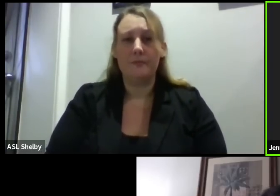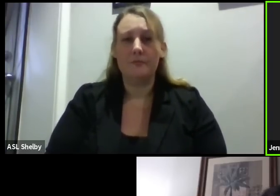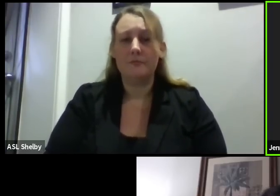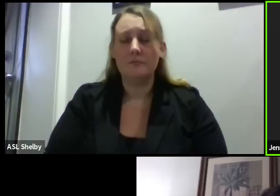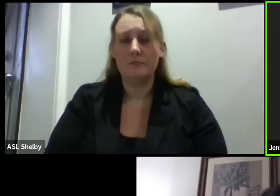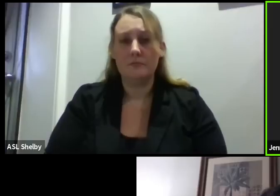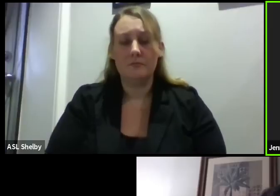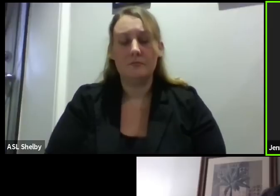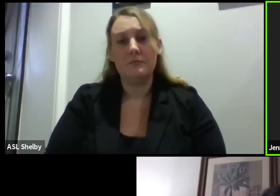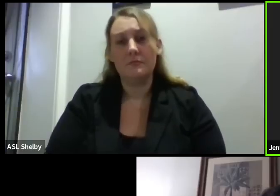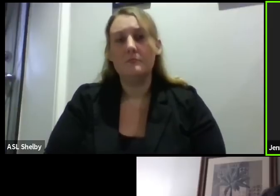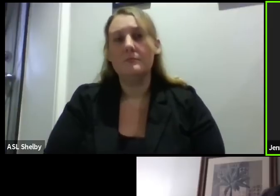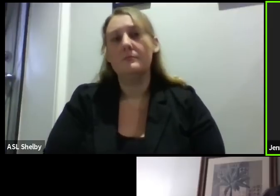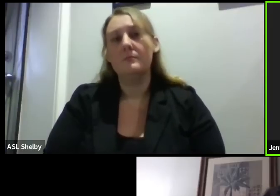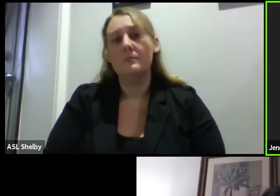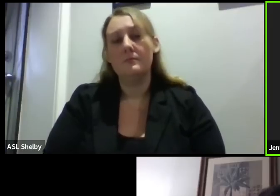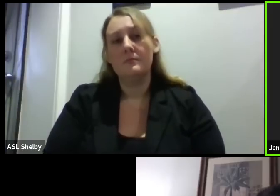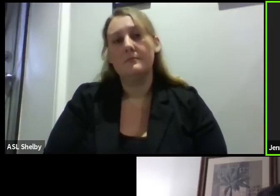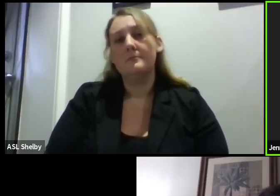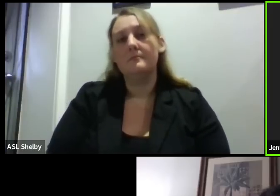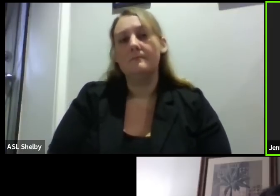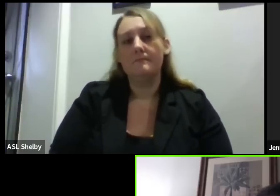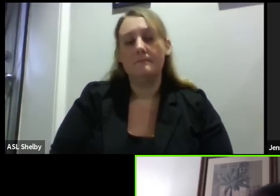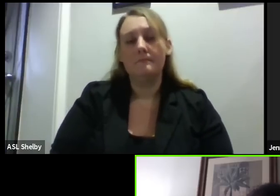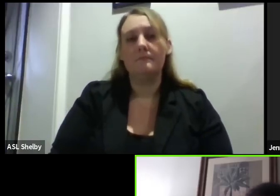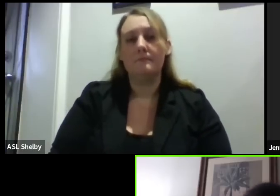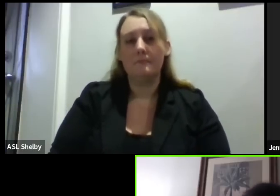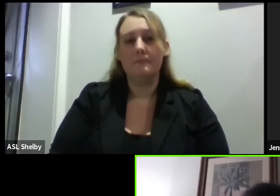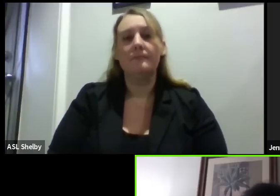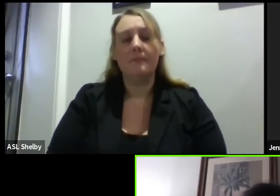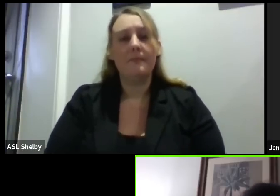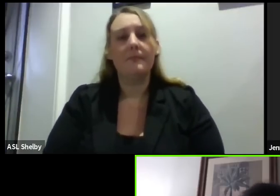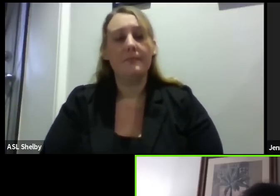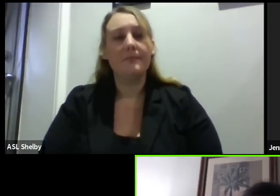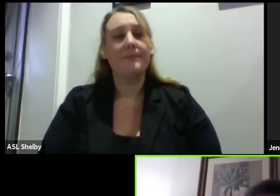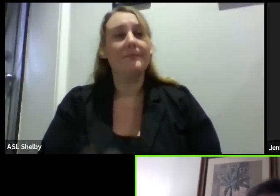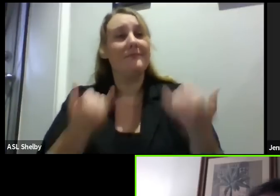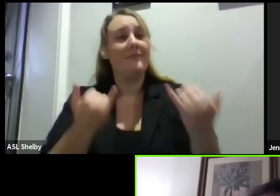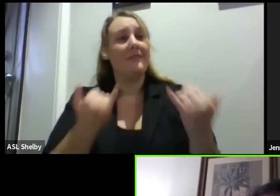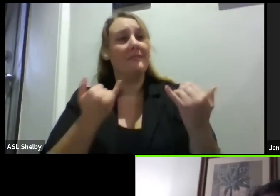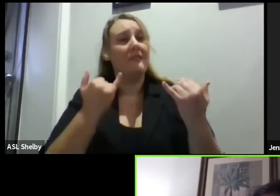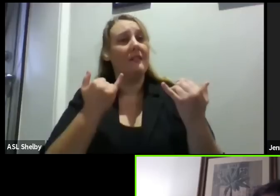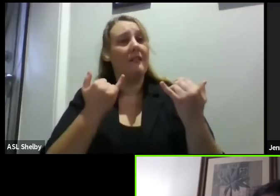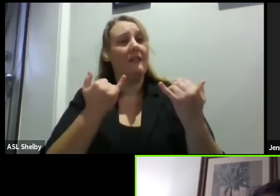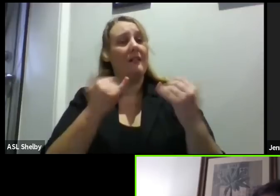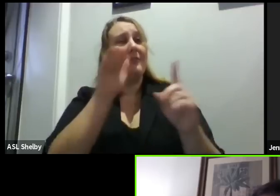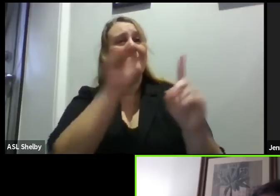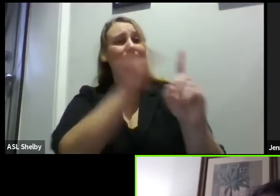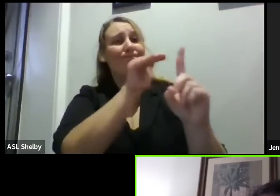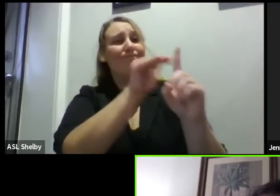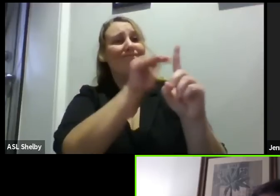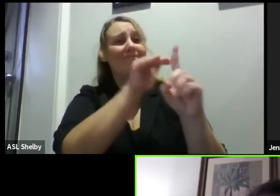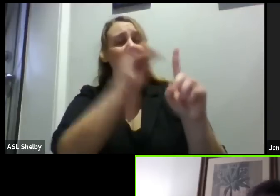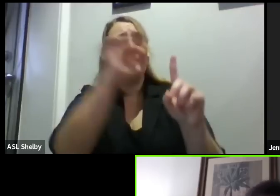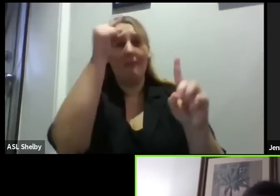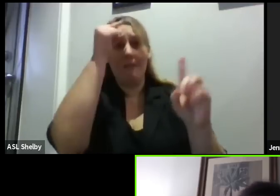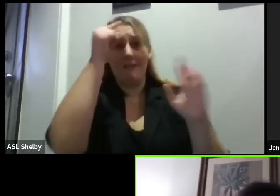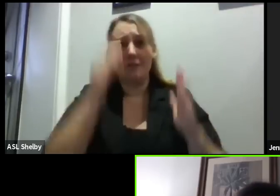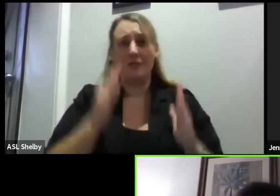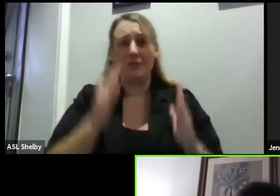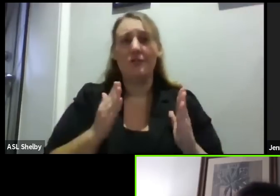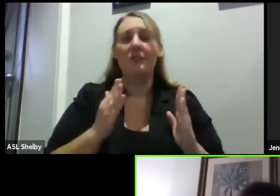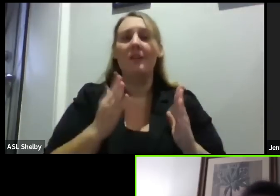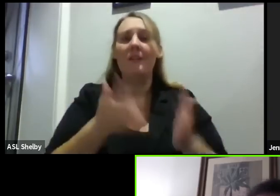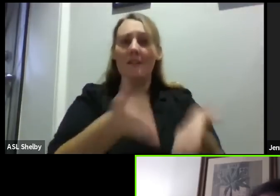económico que ha dado el gobierno federal. I call upon the governor, and I also join with many of you in asking the